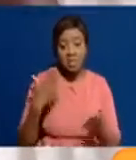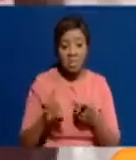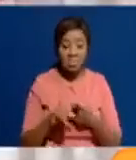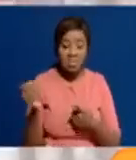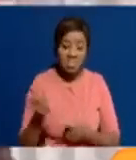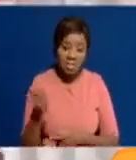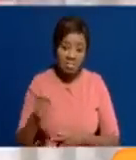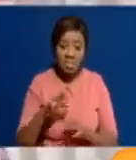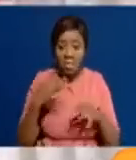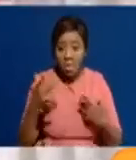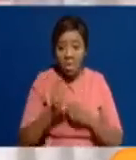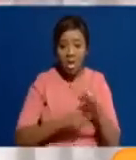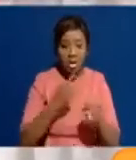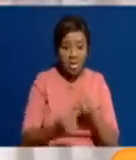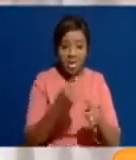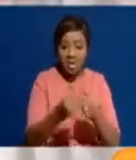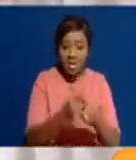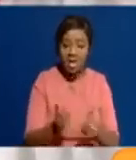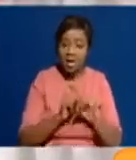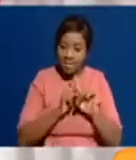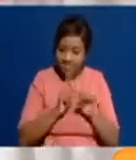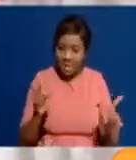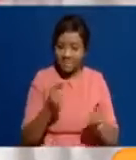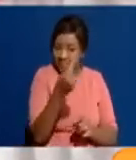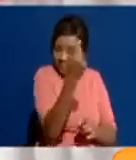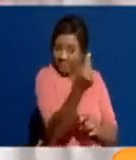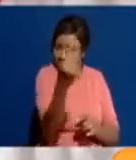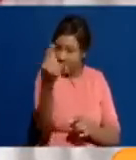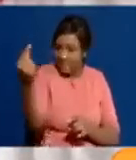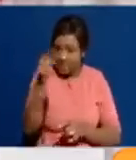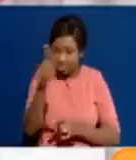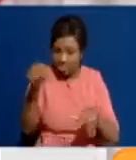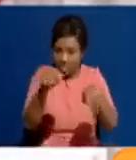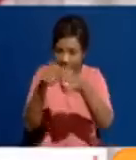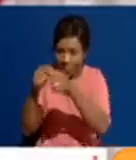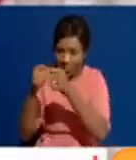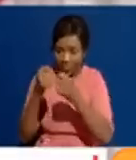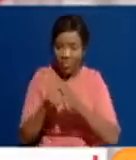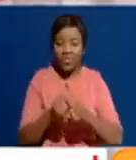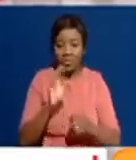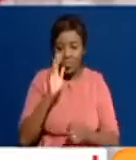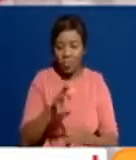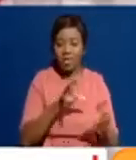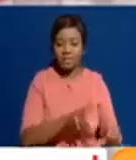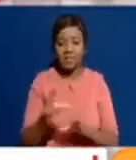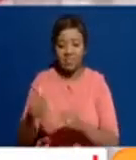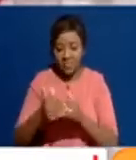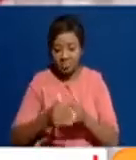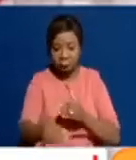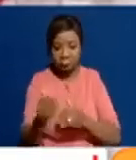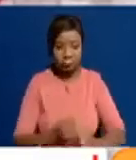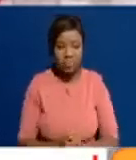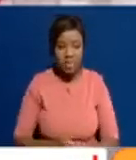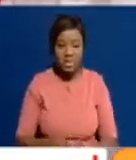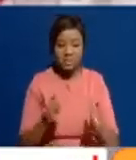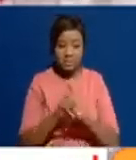may take years, but you'll individually pay for the crimes you commit today. Today,